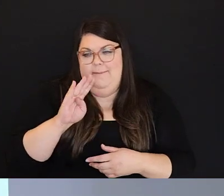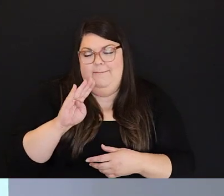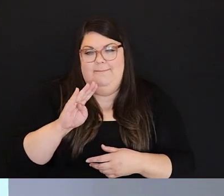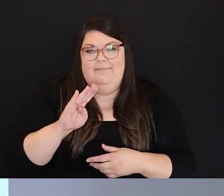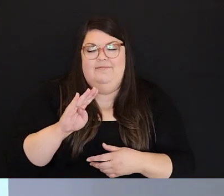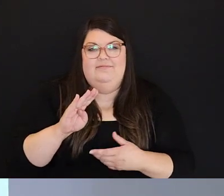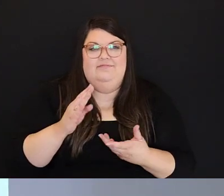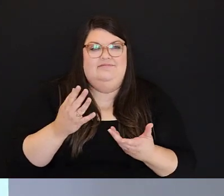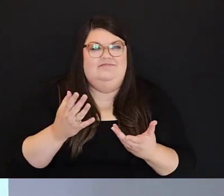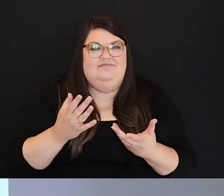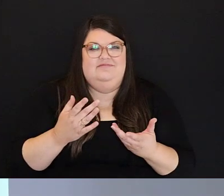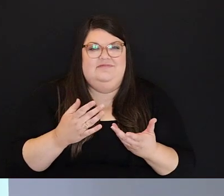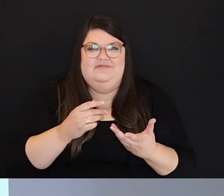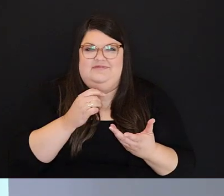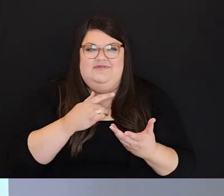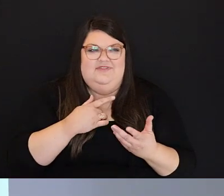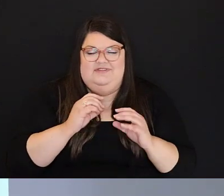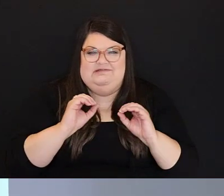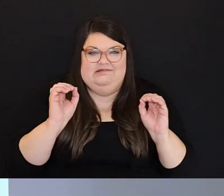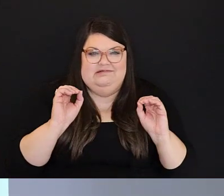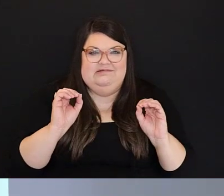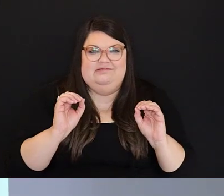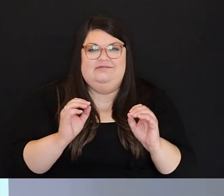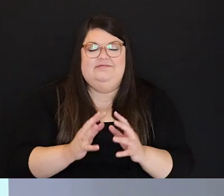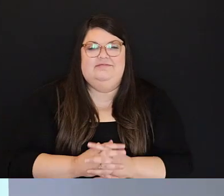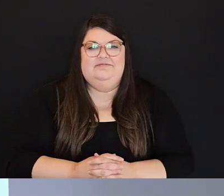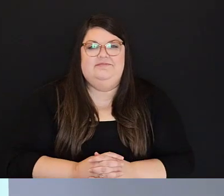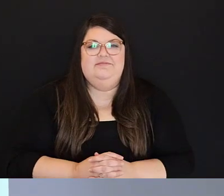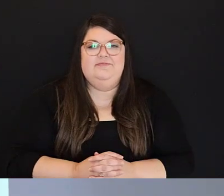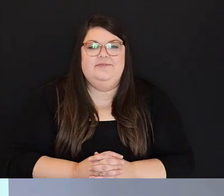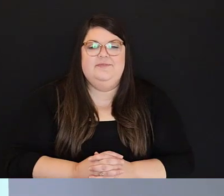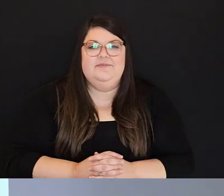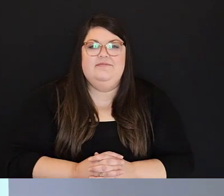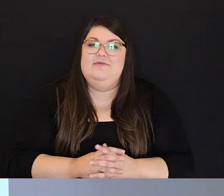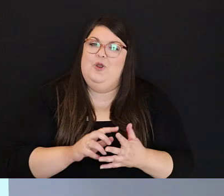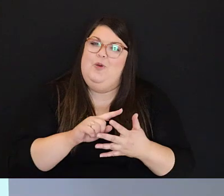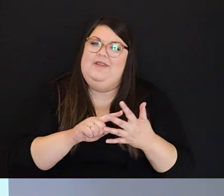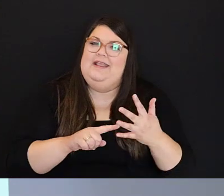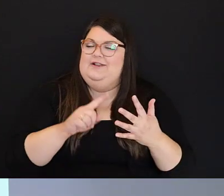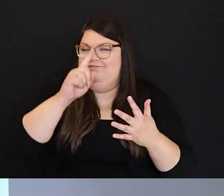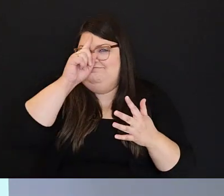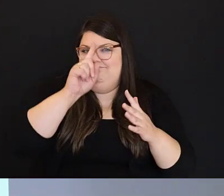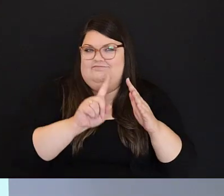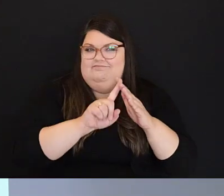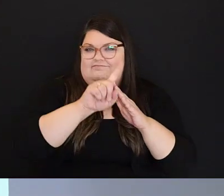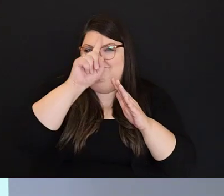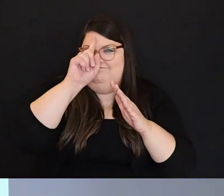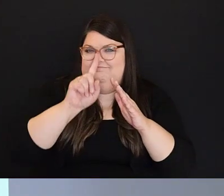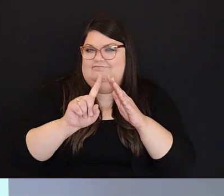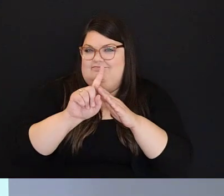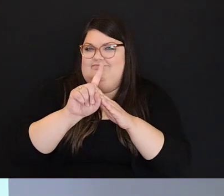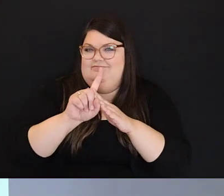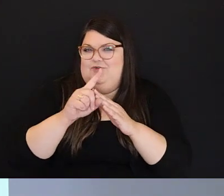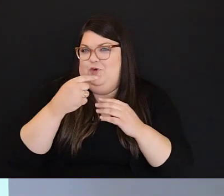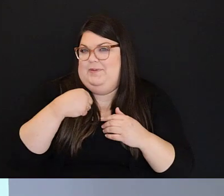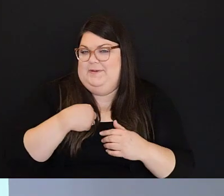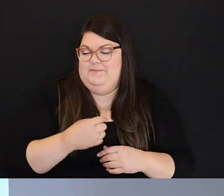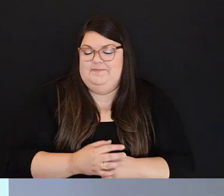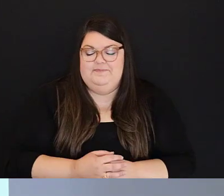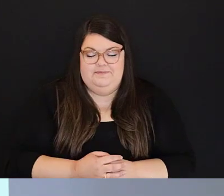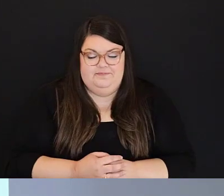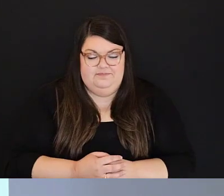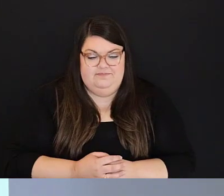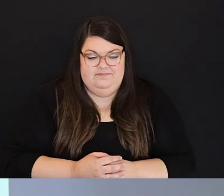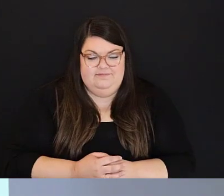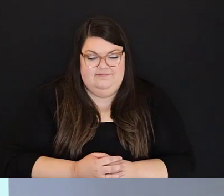cause us not to feel. And so these were the things that kind of came to mind for me. And